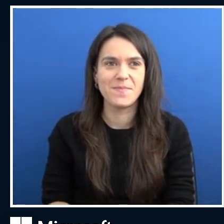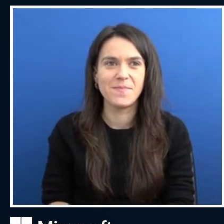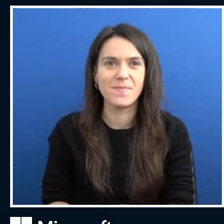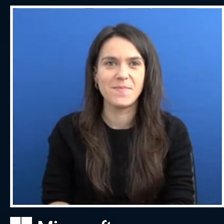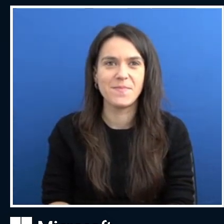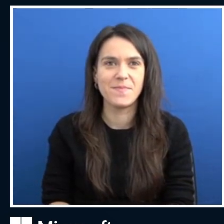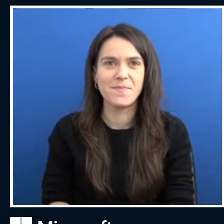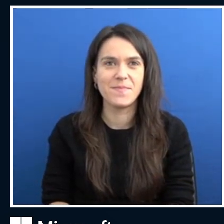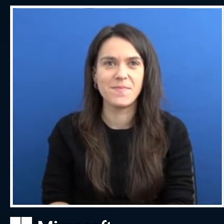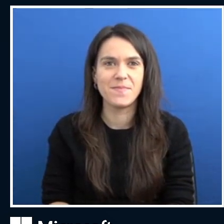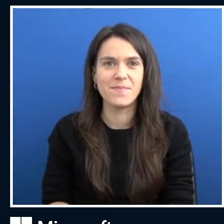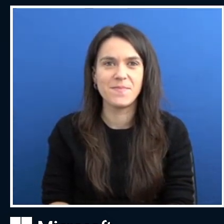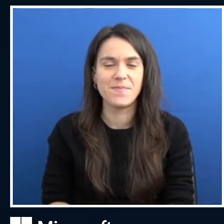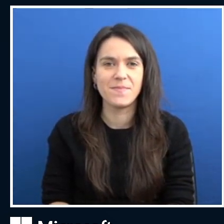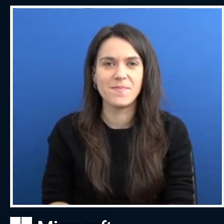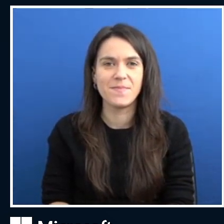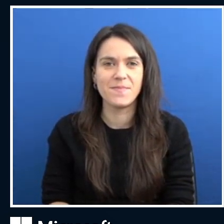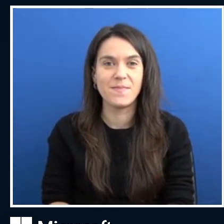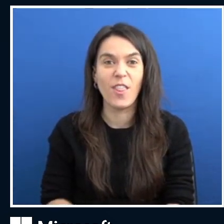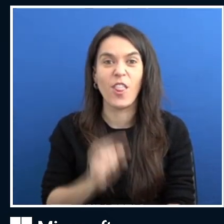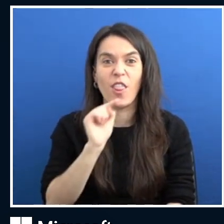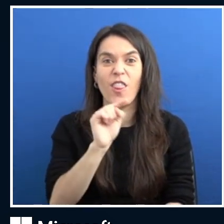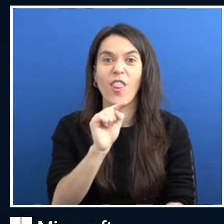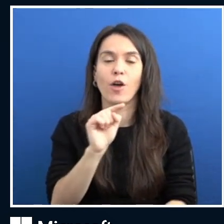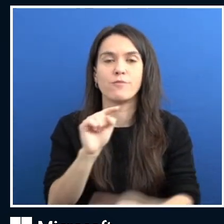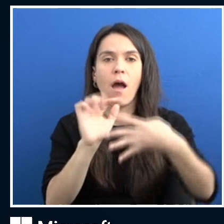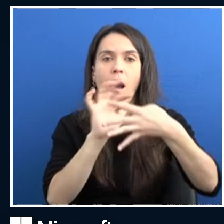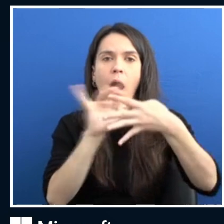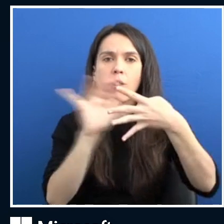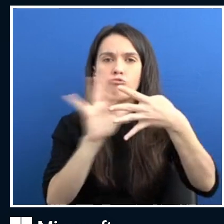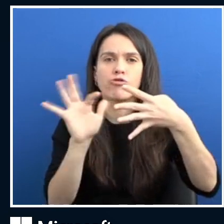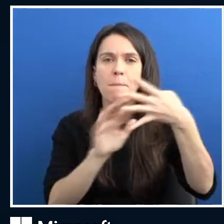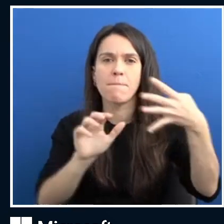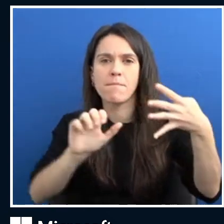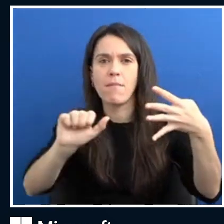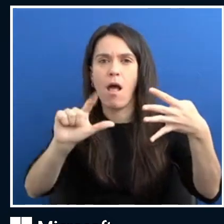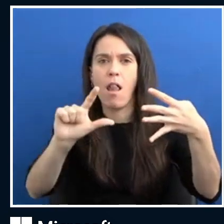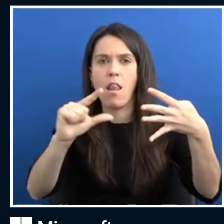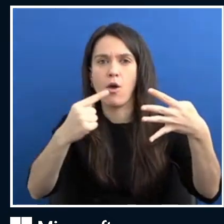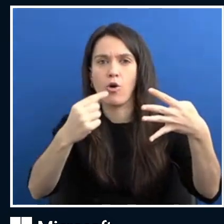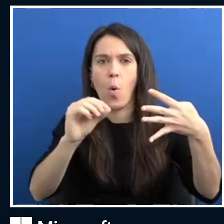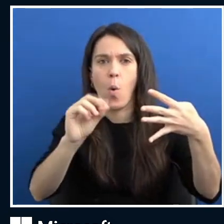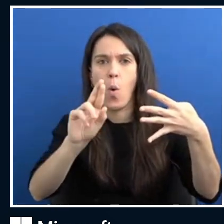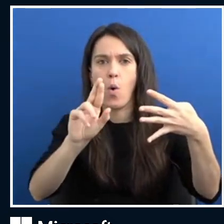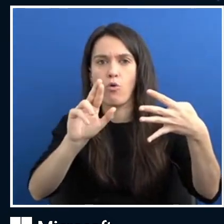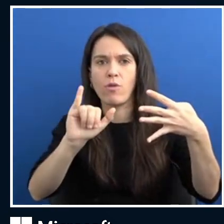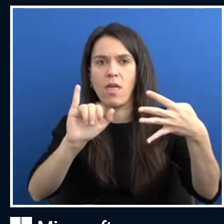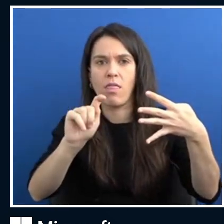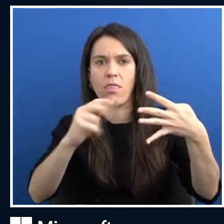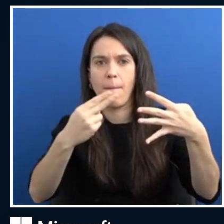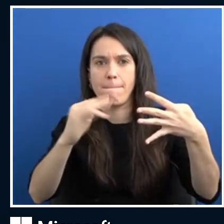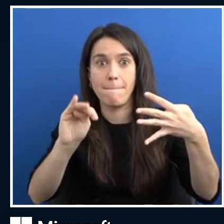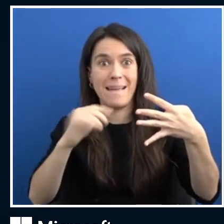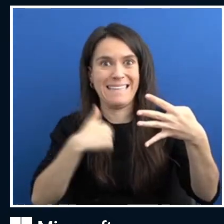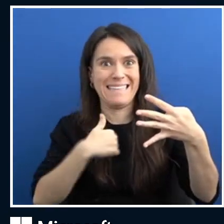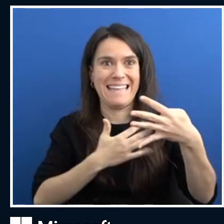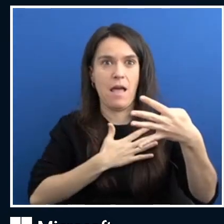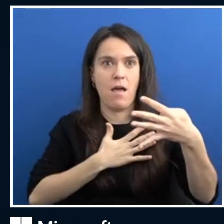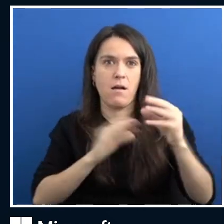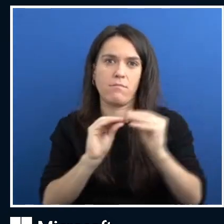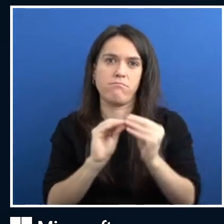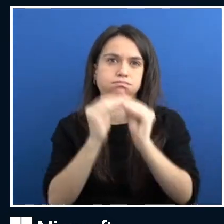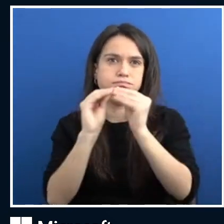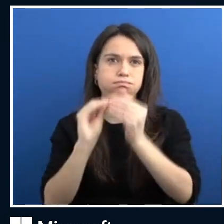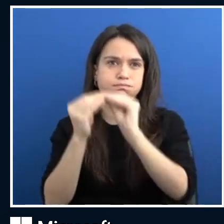cover, but there are a lot more. There's a lot many more algorithms that are out there